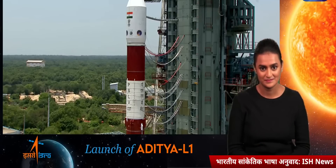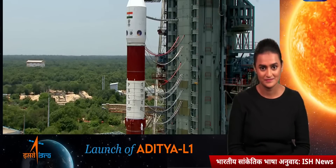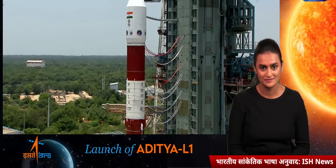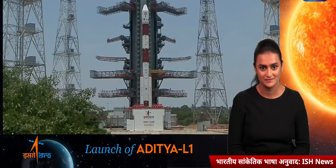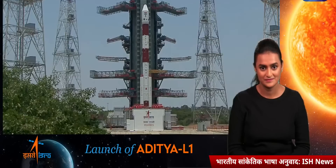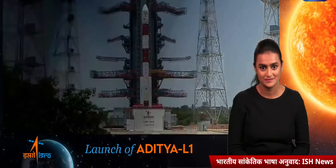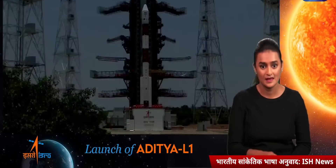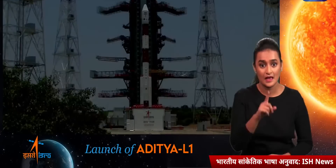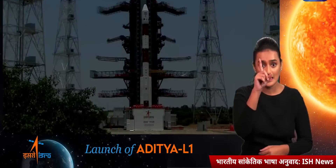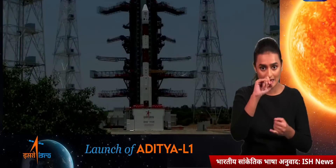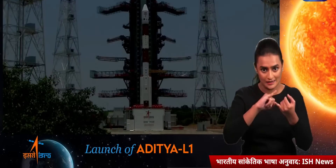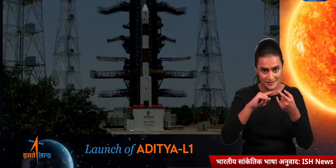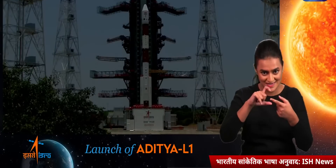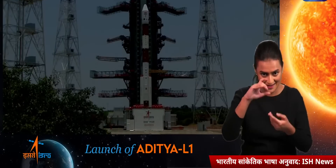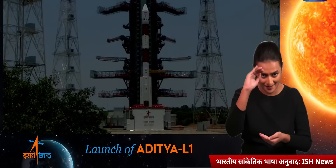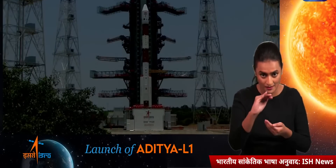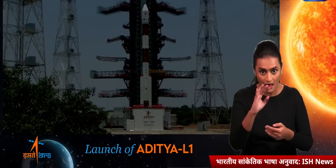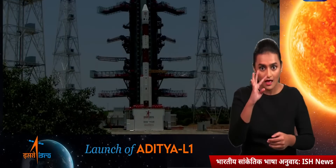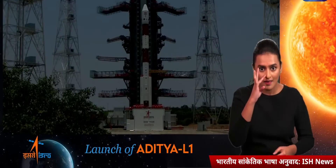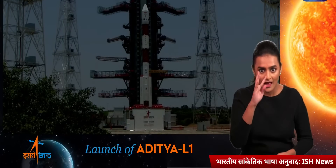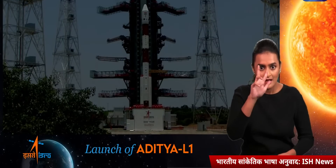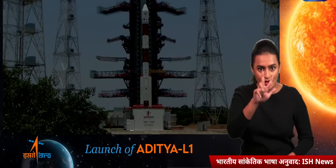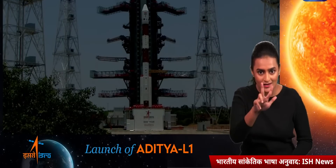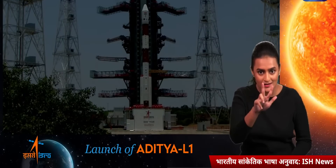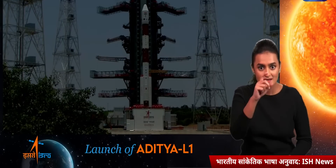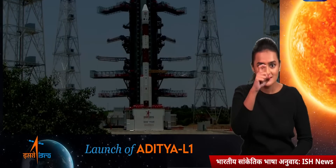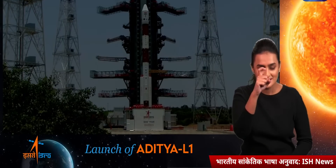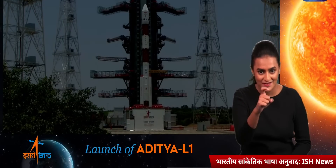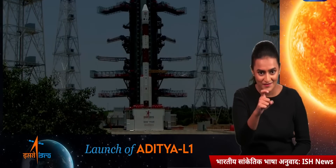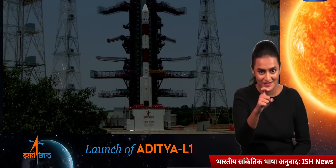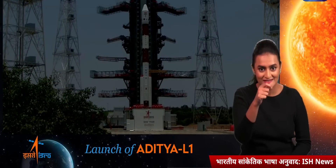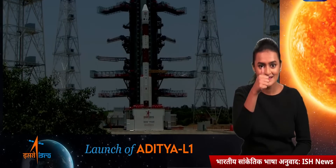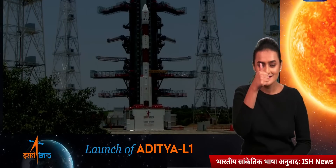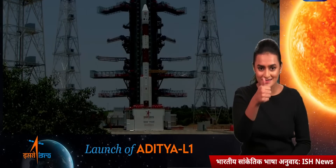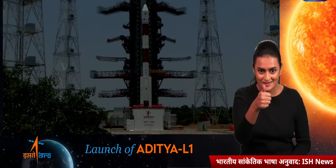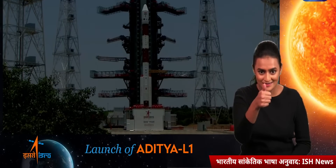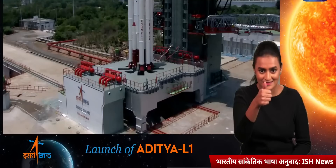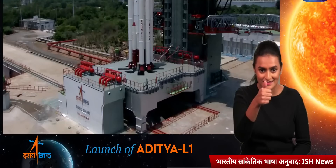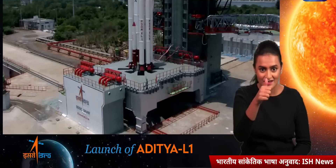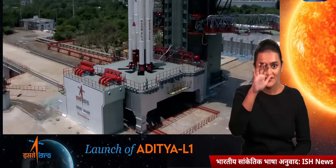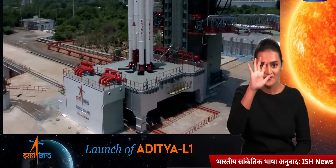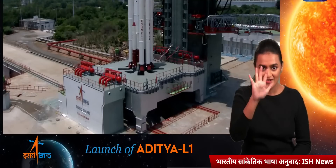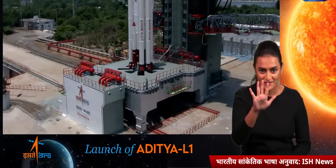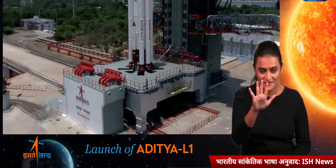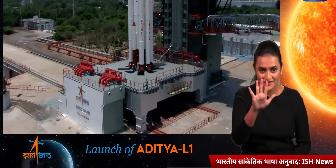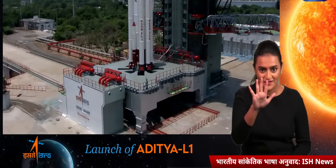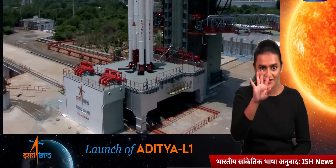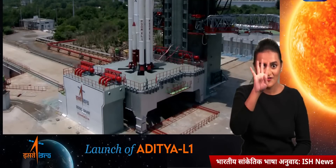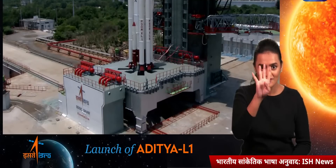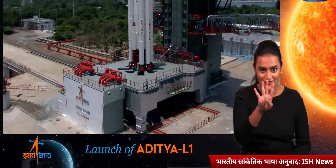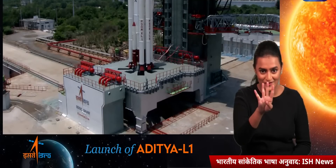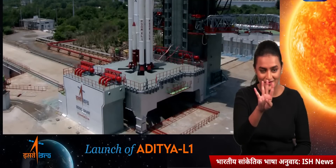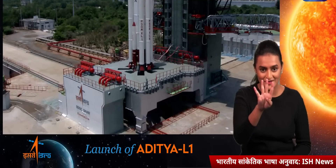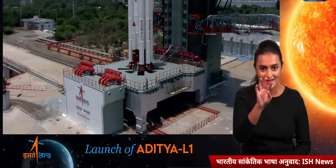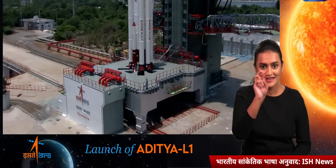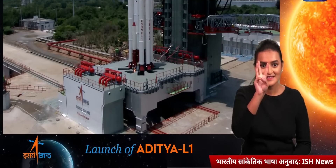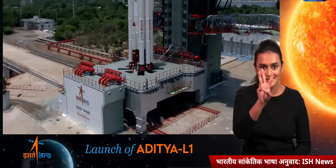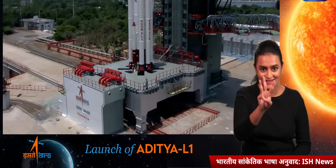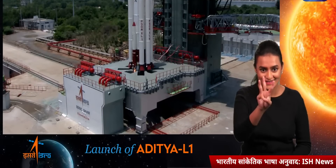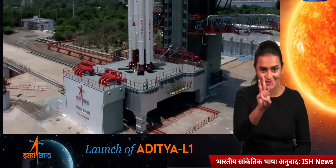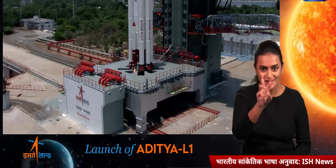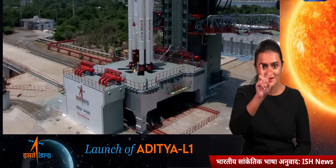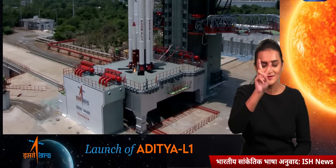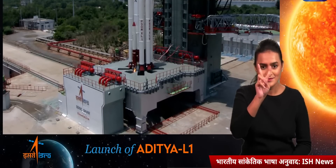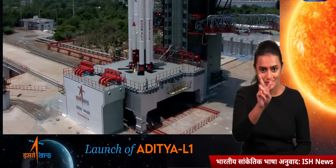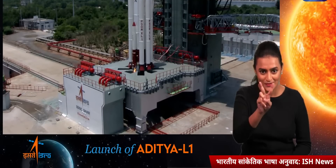10, 9, 8, 7, 6, 5, 4, 3,